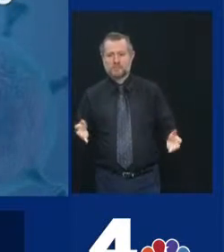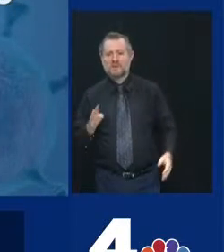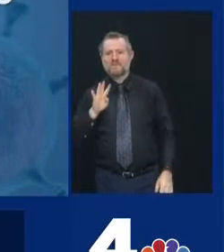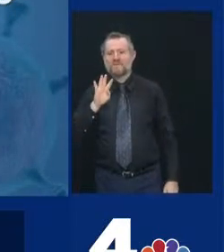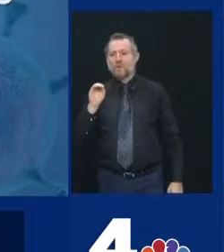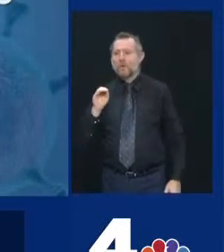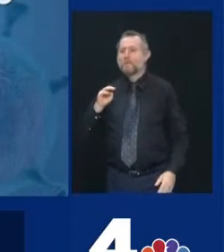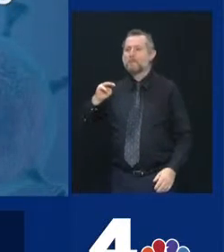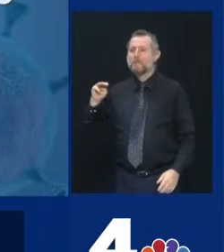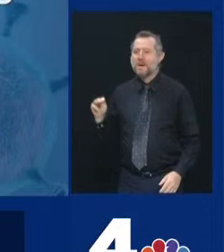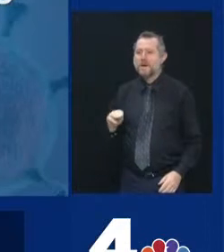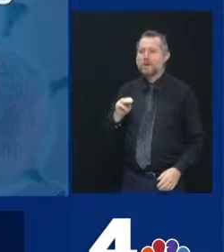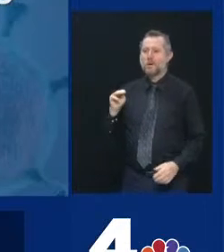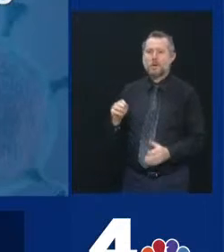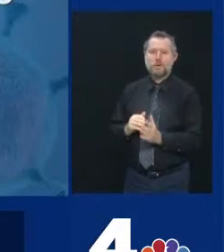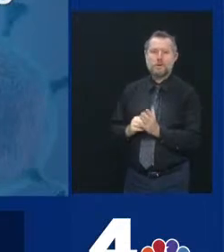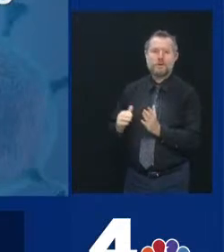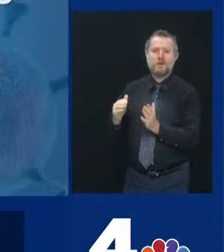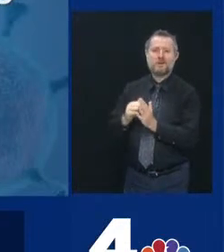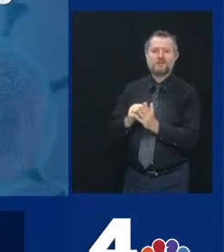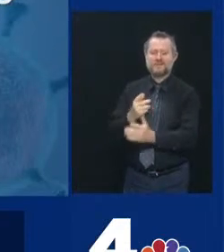million vaccines in the state of New York?